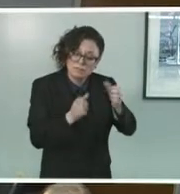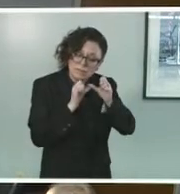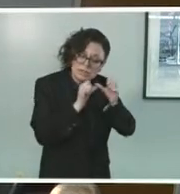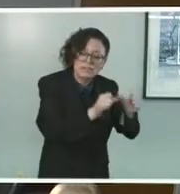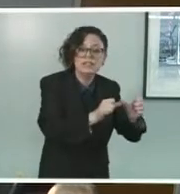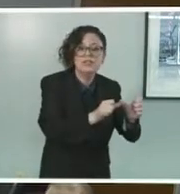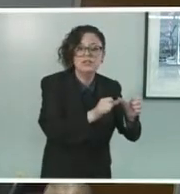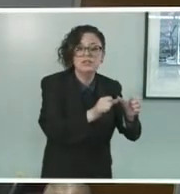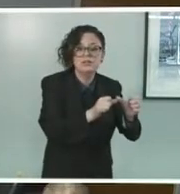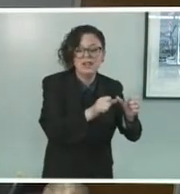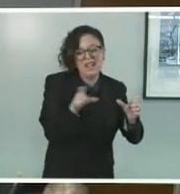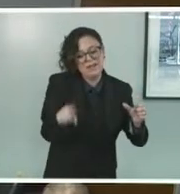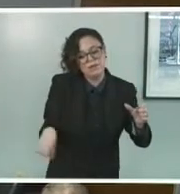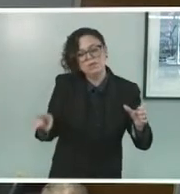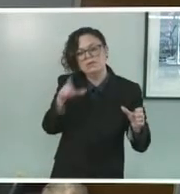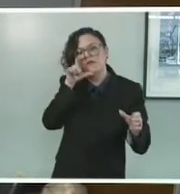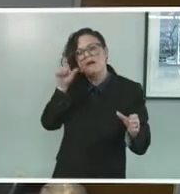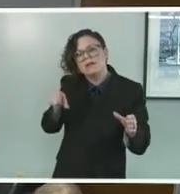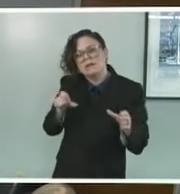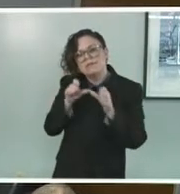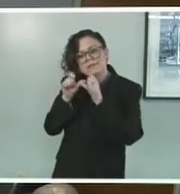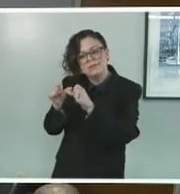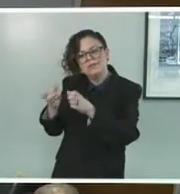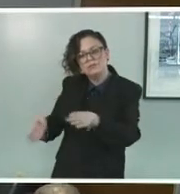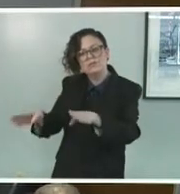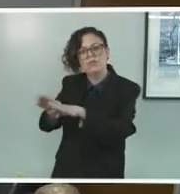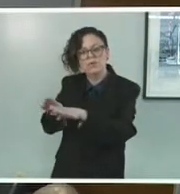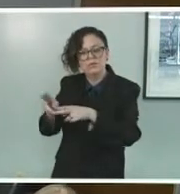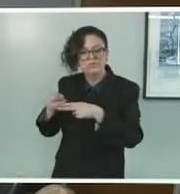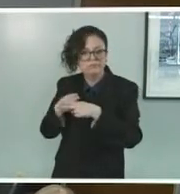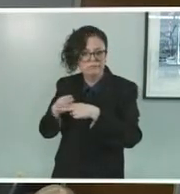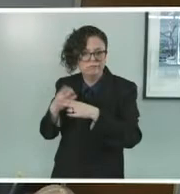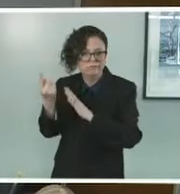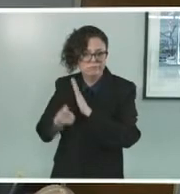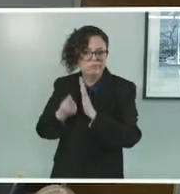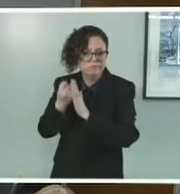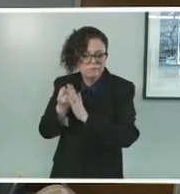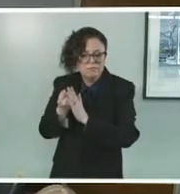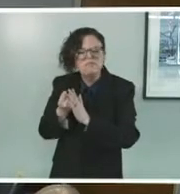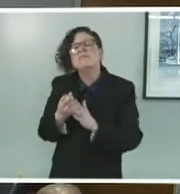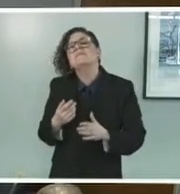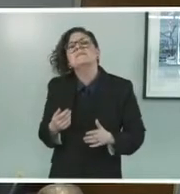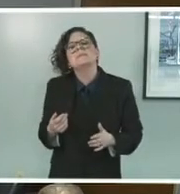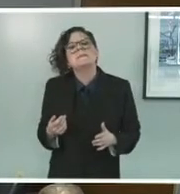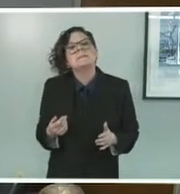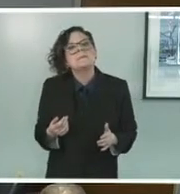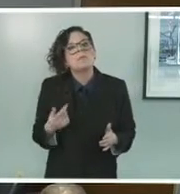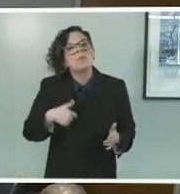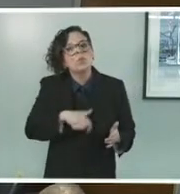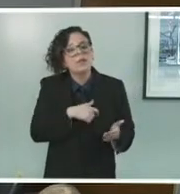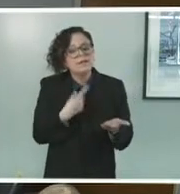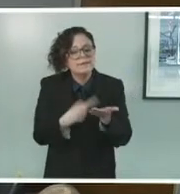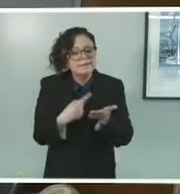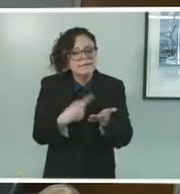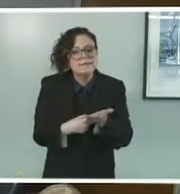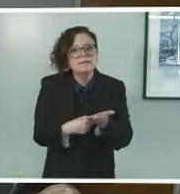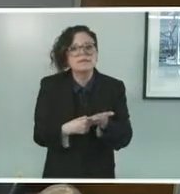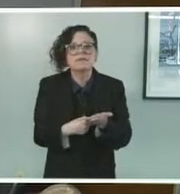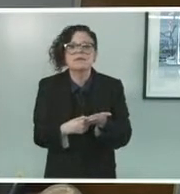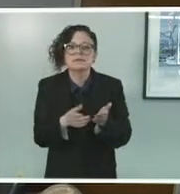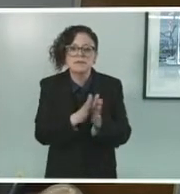and close the ones that don't during this time. So we talked about retail stores like bookstores.